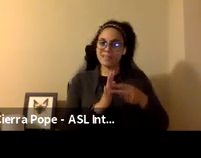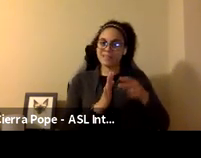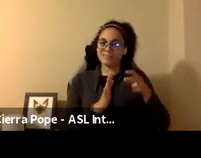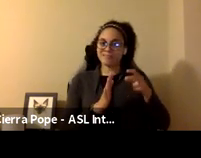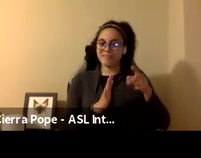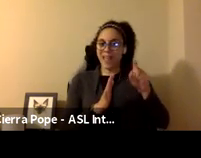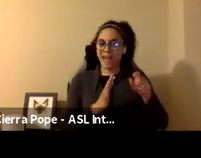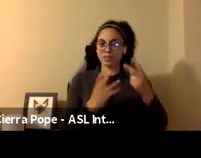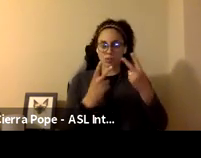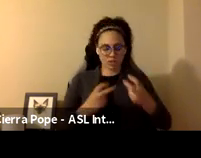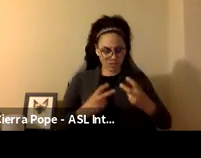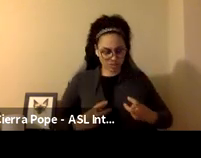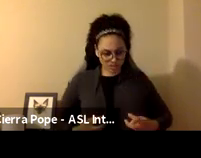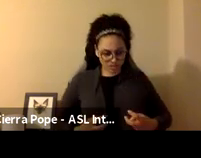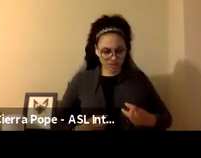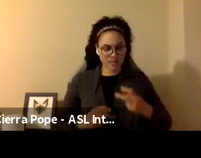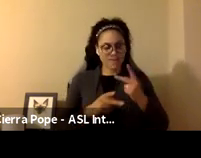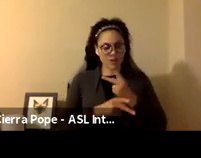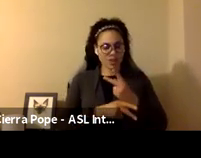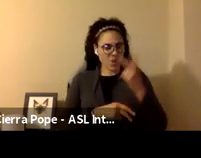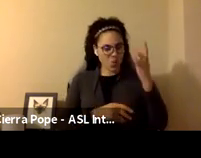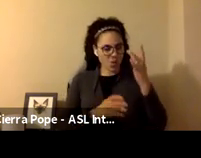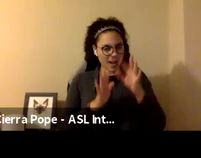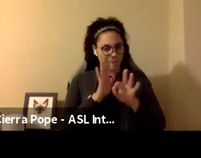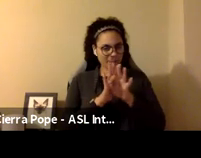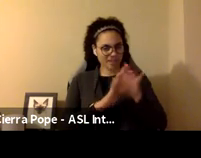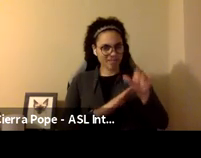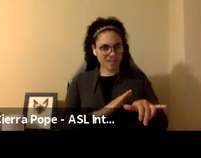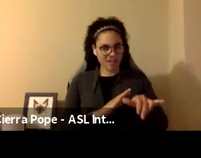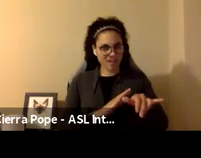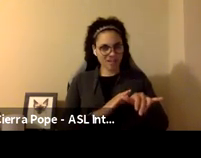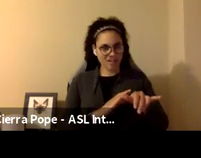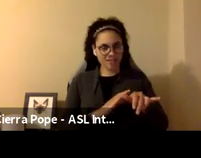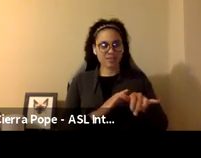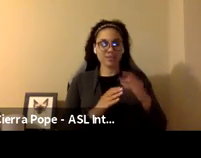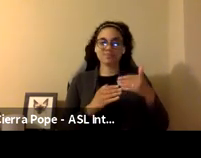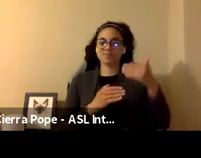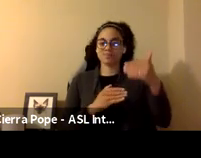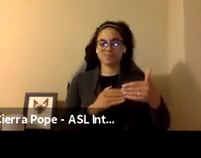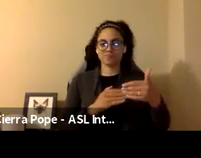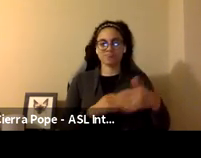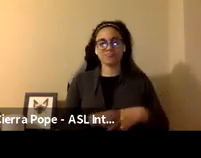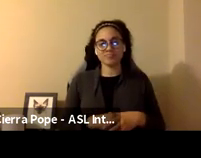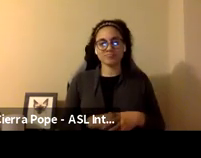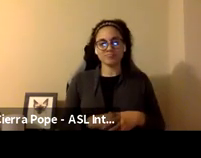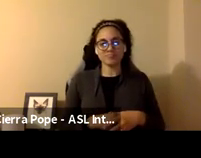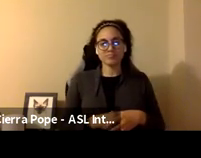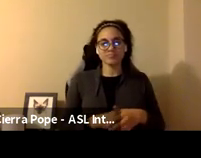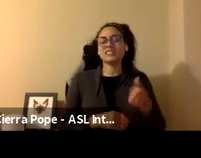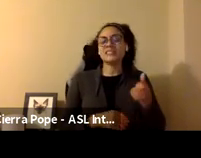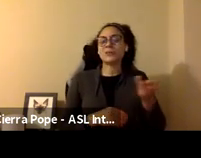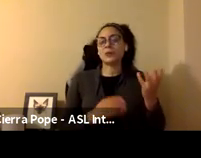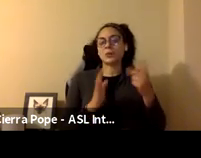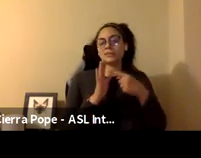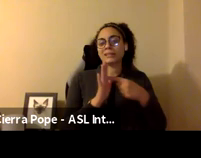them, but asking them to reflect on why they picked that. I'm going to go on to the next one. These are just some sample questions. There's a